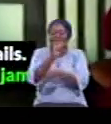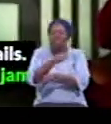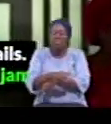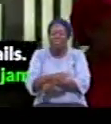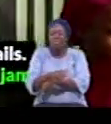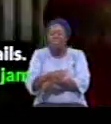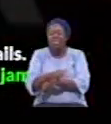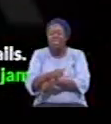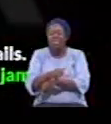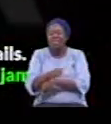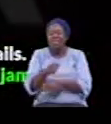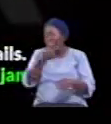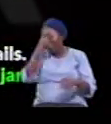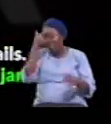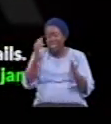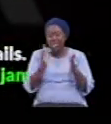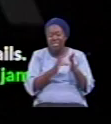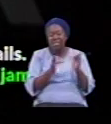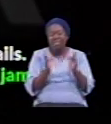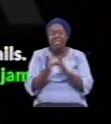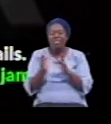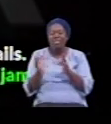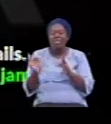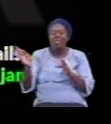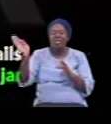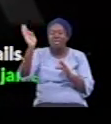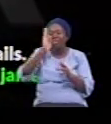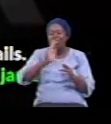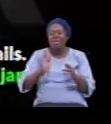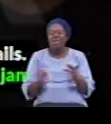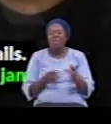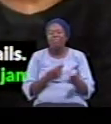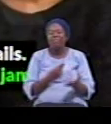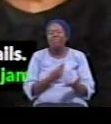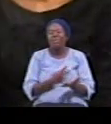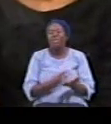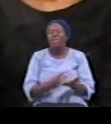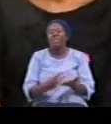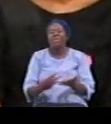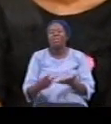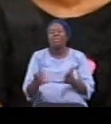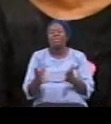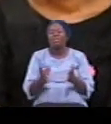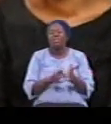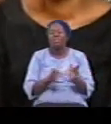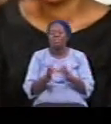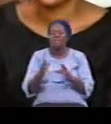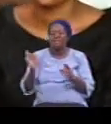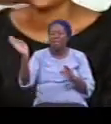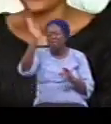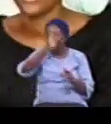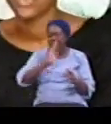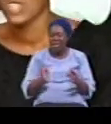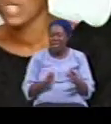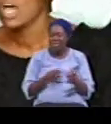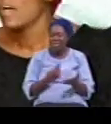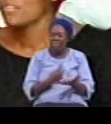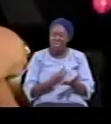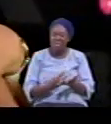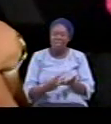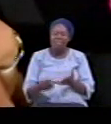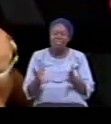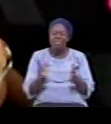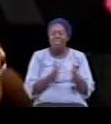fails. You might as well get thee behind me, Satan. You cannot prevail,